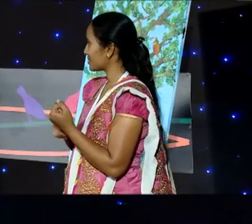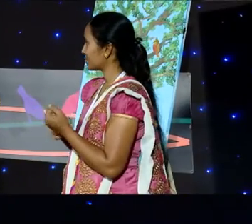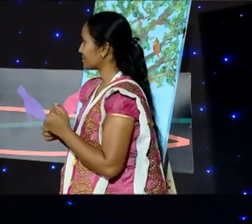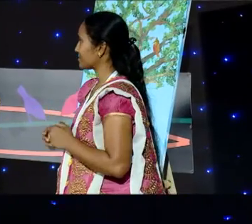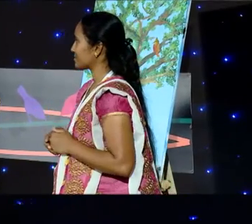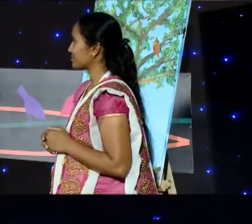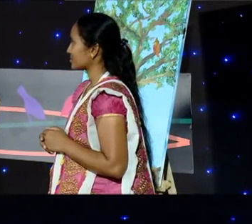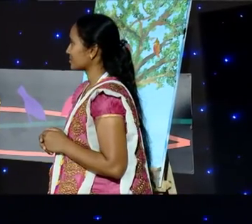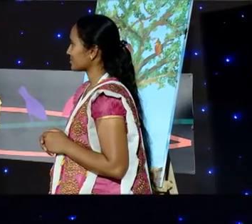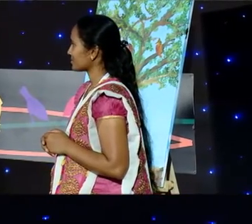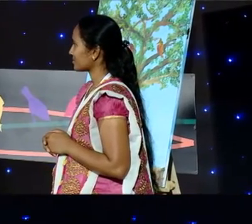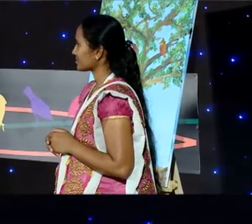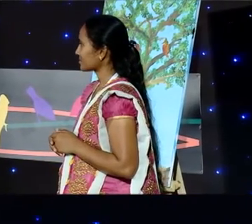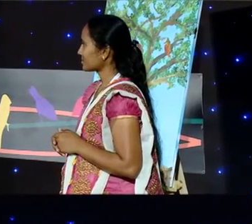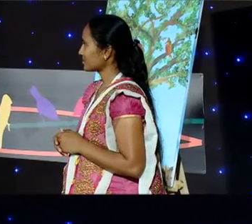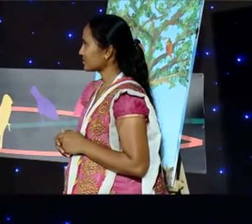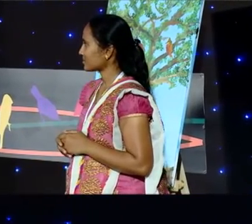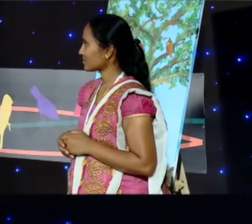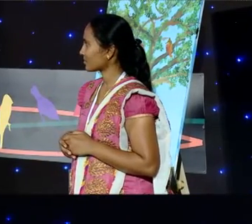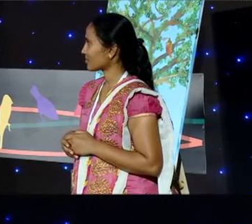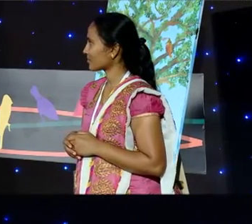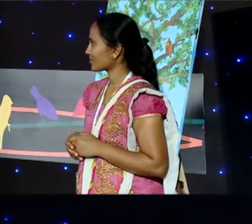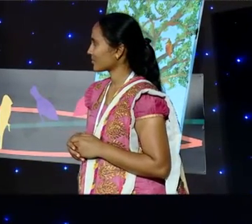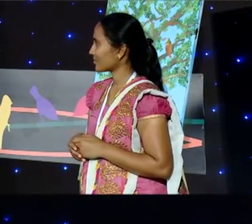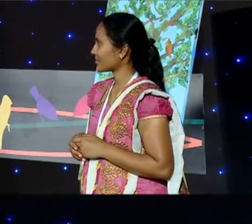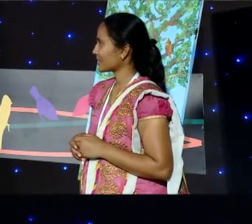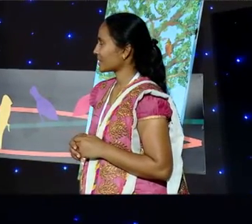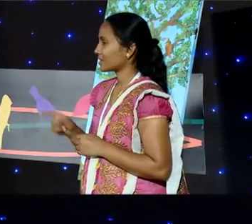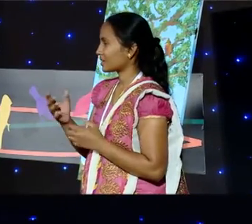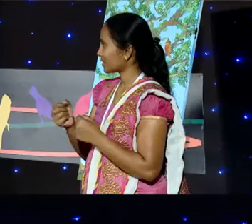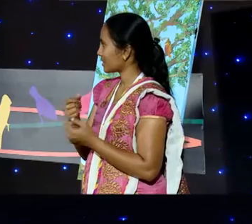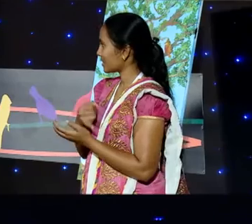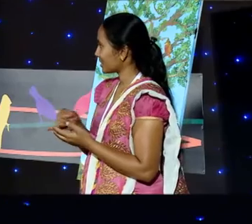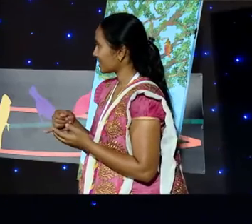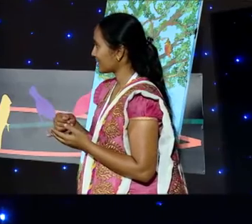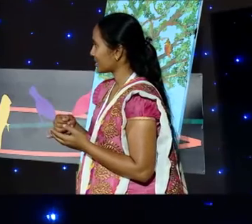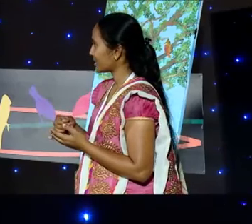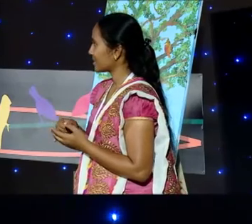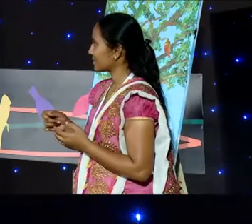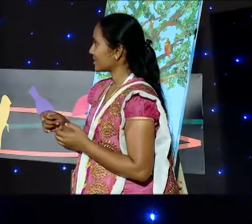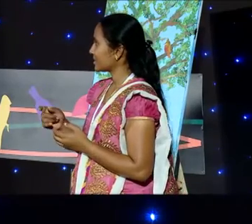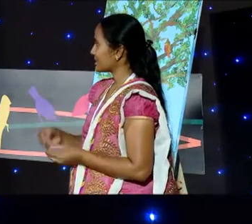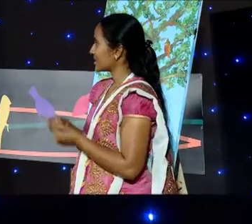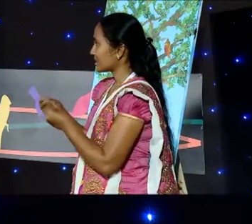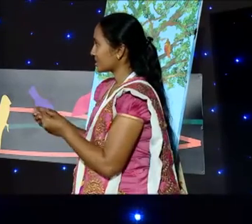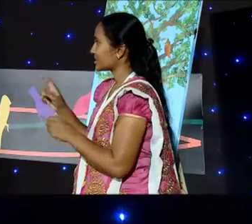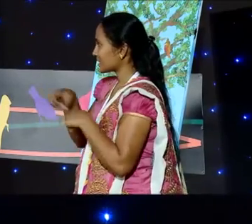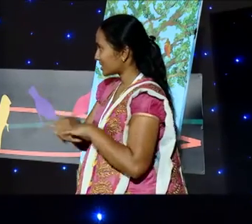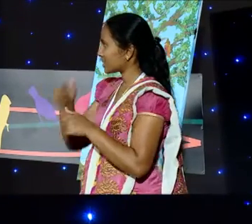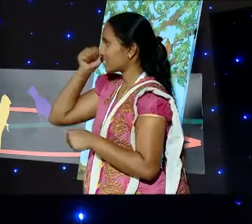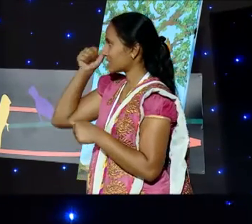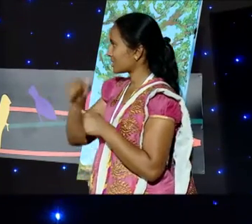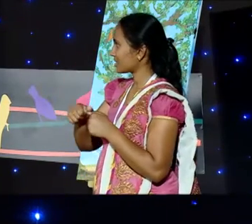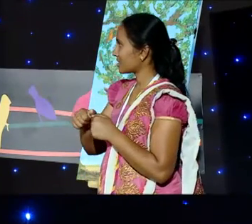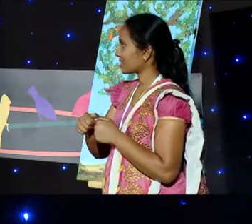breakfast one day, and as I was leaving, she hands me, and I still remember this, she hands me this pink